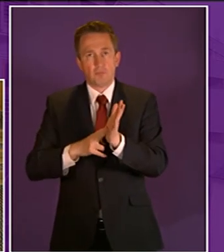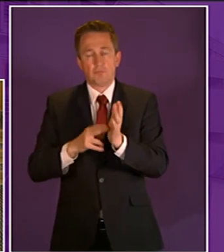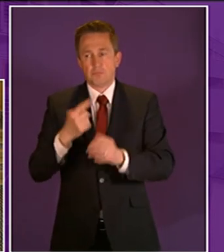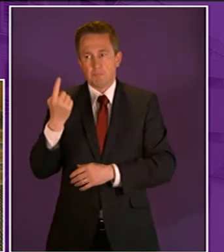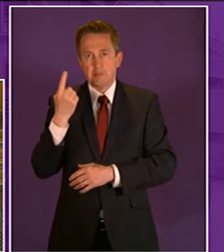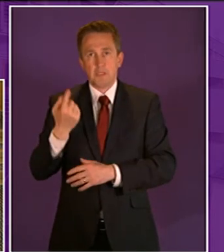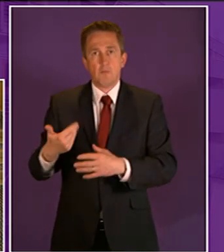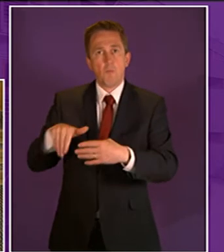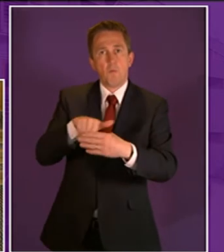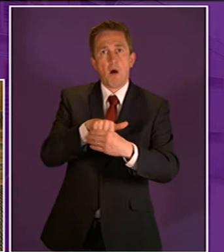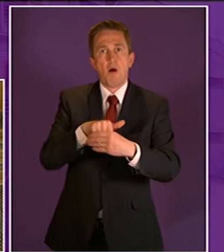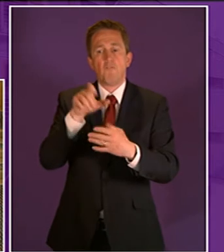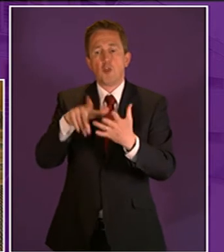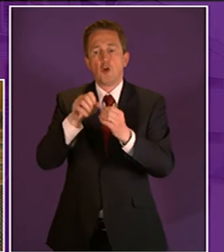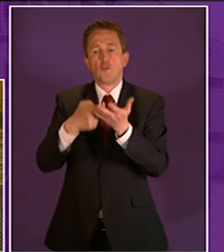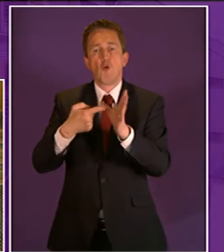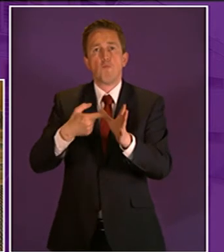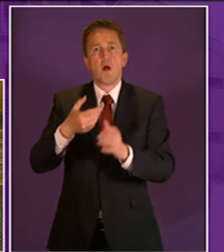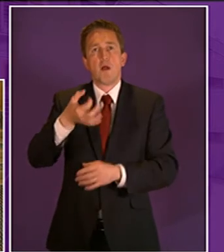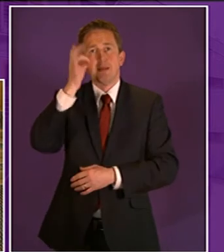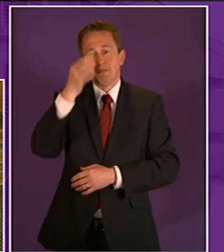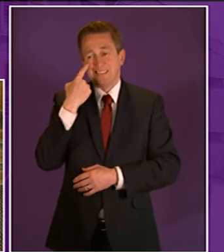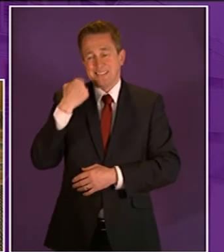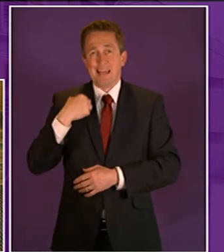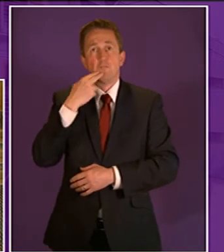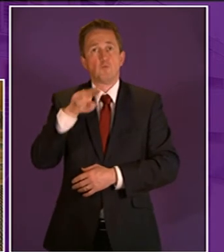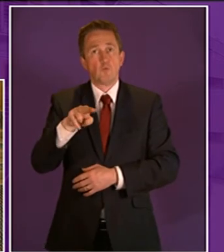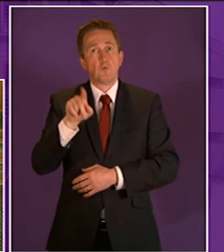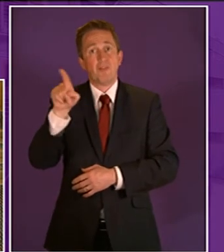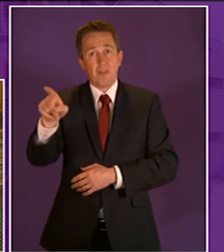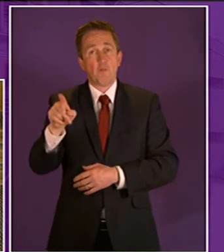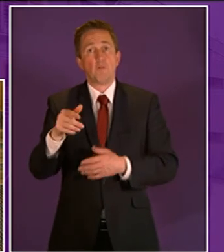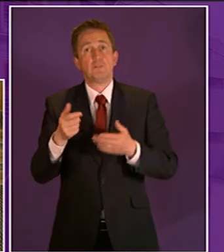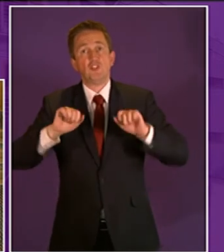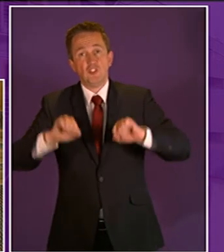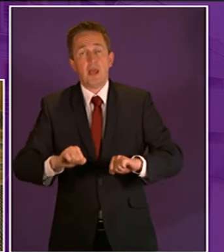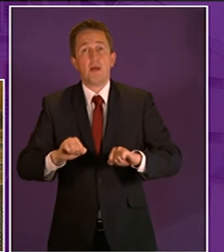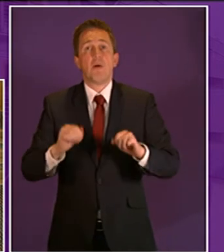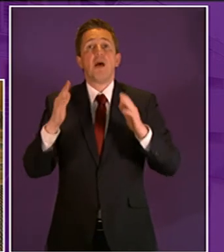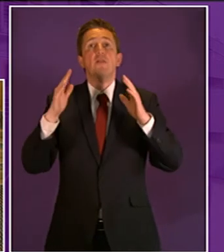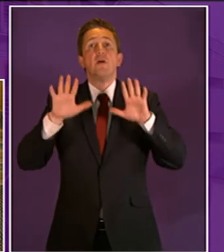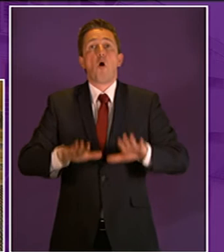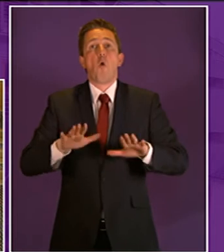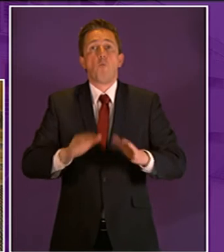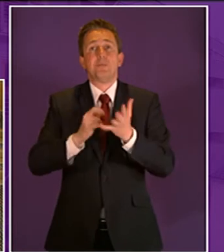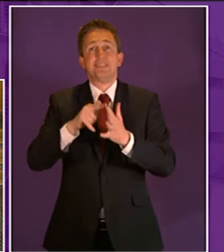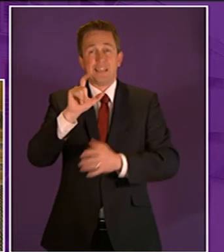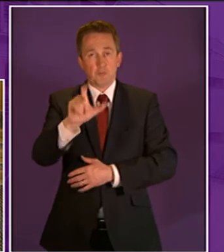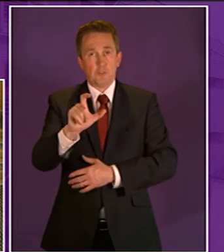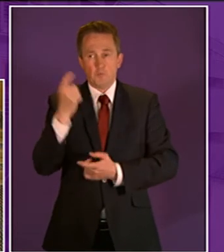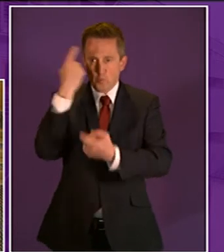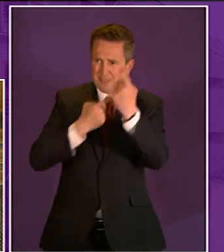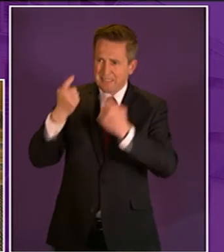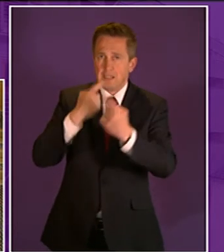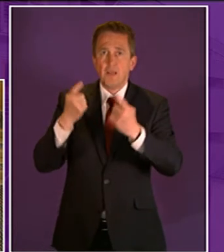meeting of the COBRA Committee yesterday afternoon, which was chaired by the Home Secretary to consider the consequences of the cyber